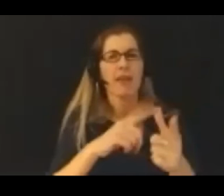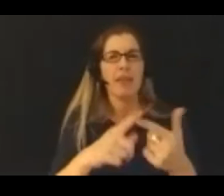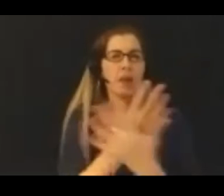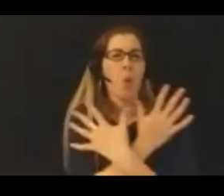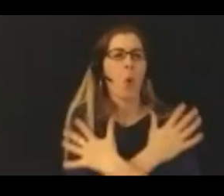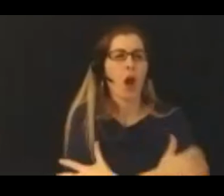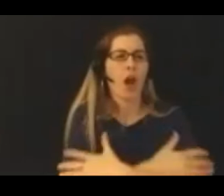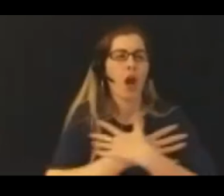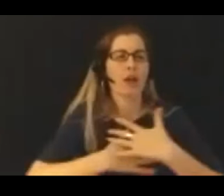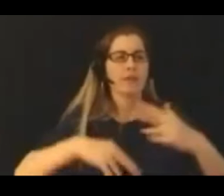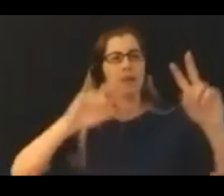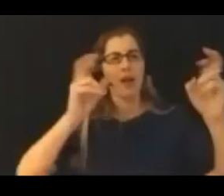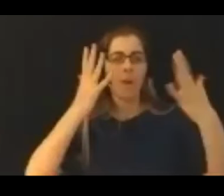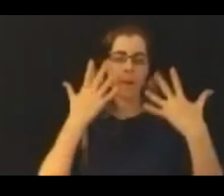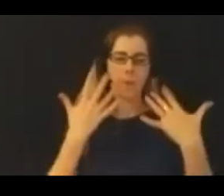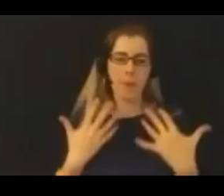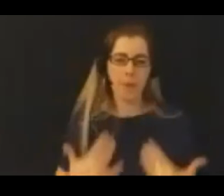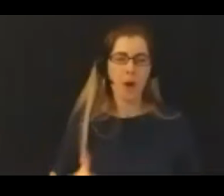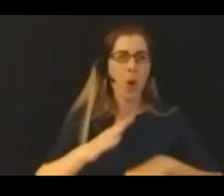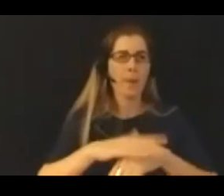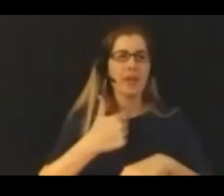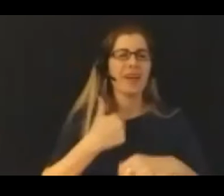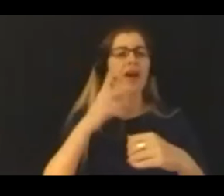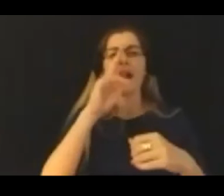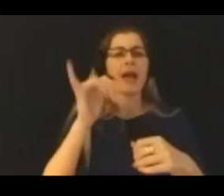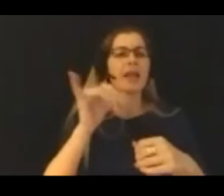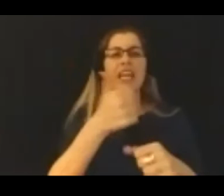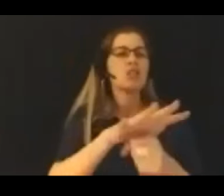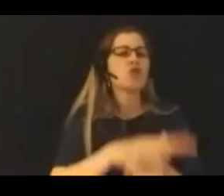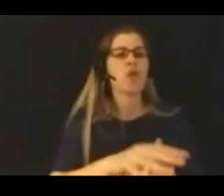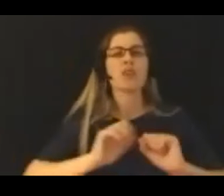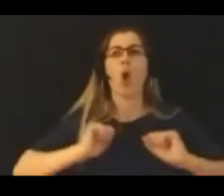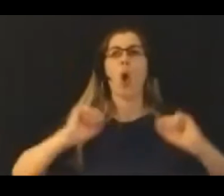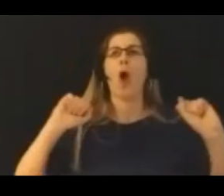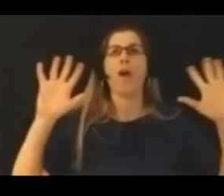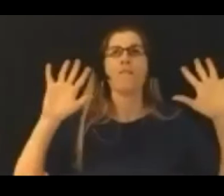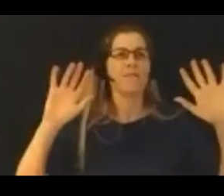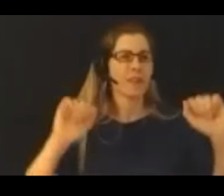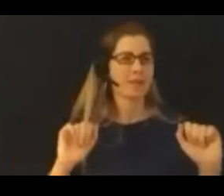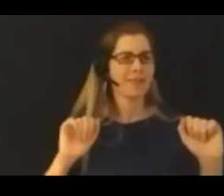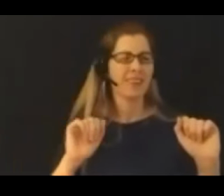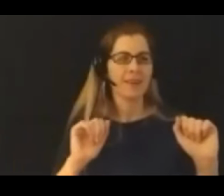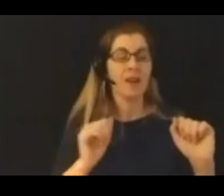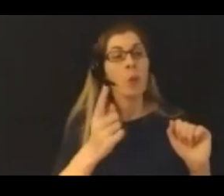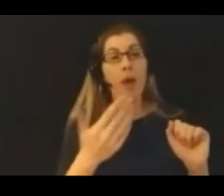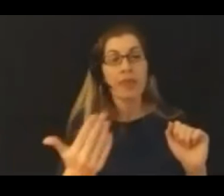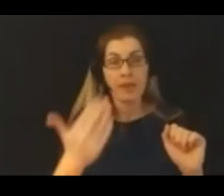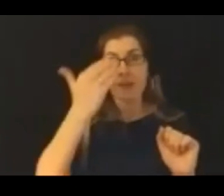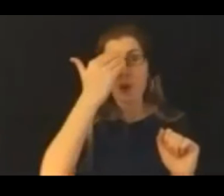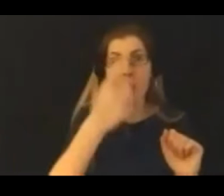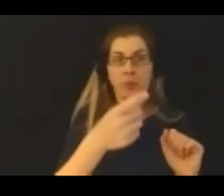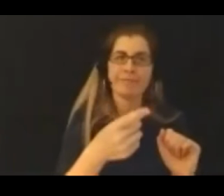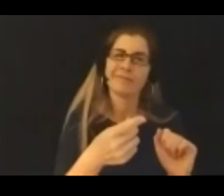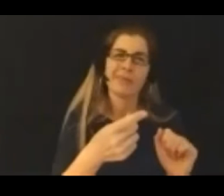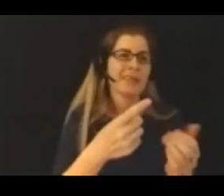as though I'm kind of sloughing off any stress. You know, one of the things we're really missing these days is